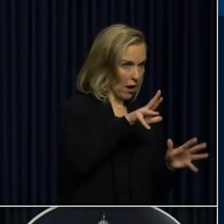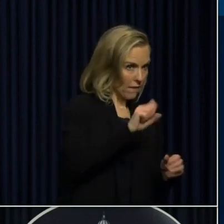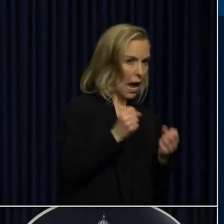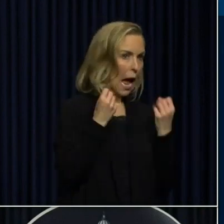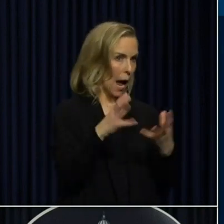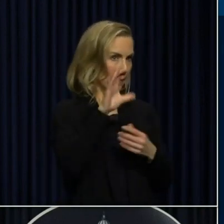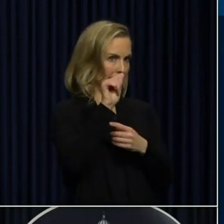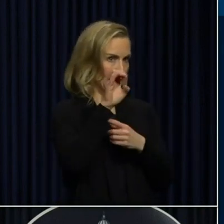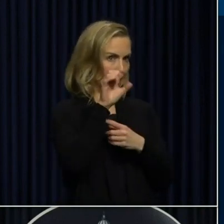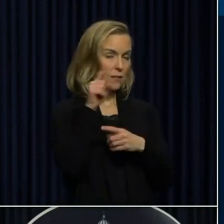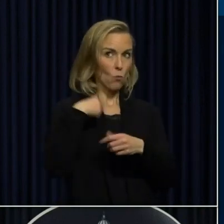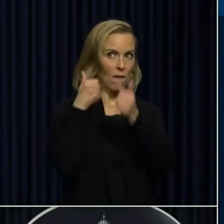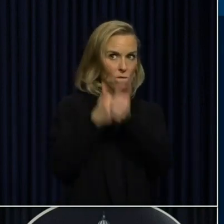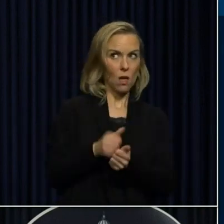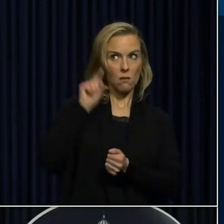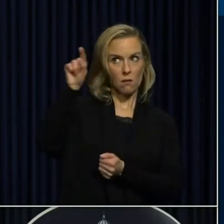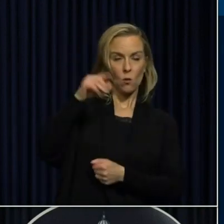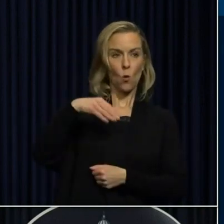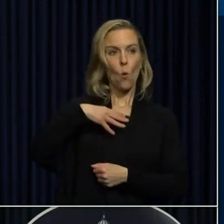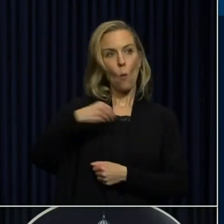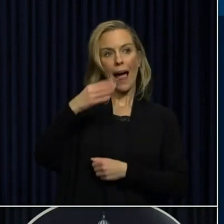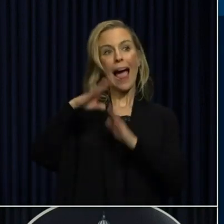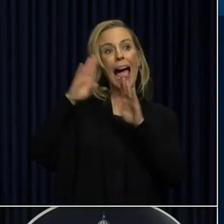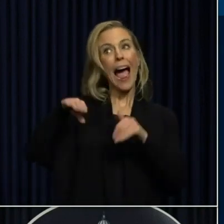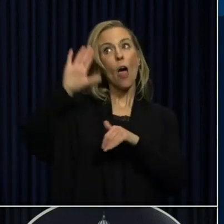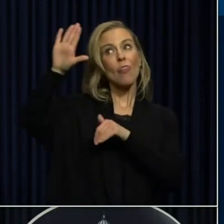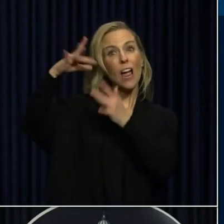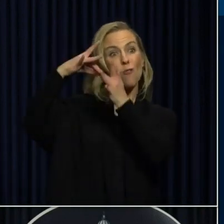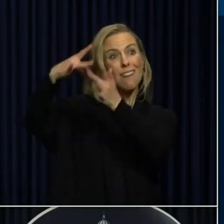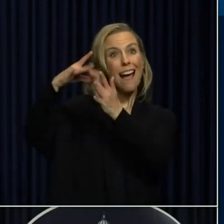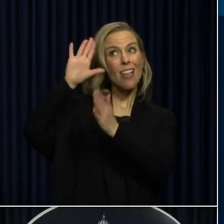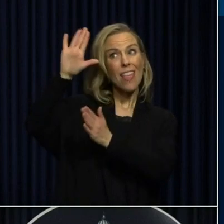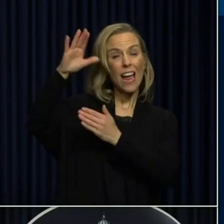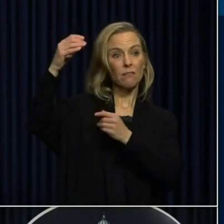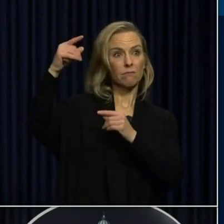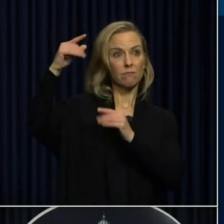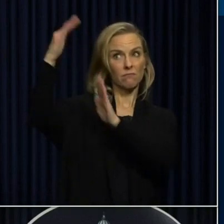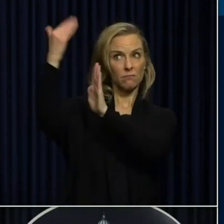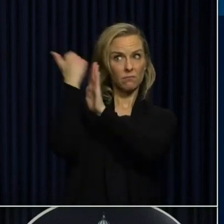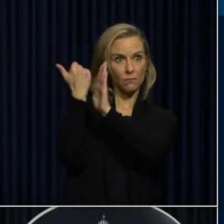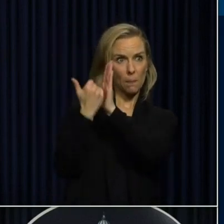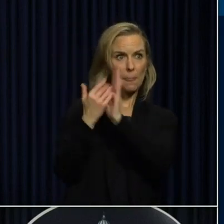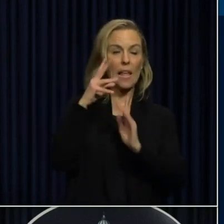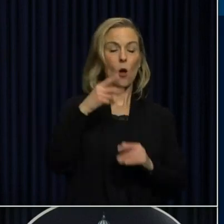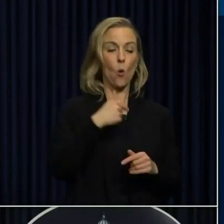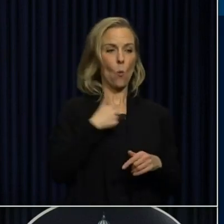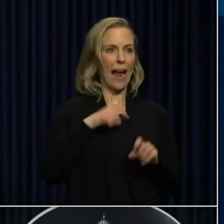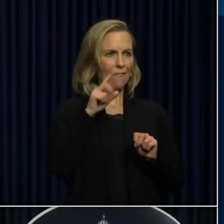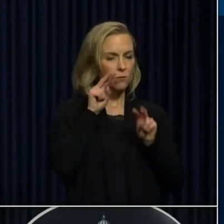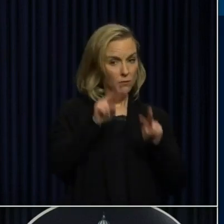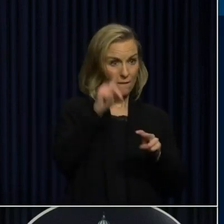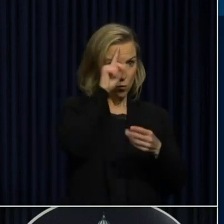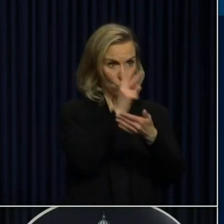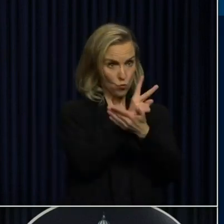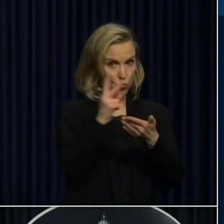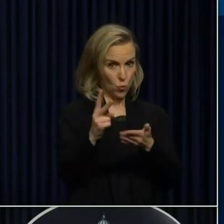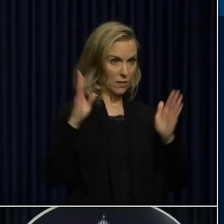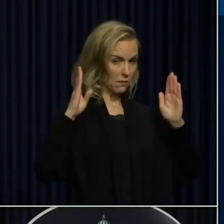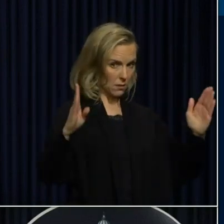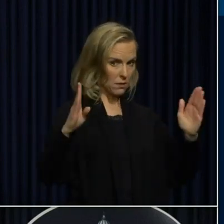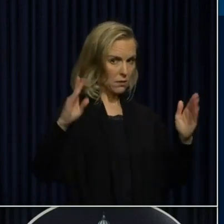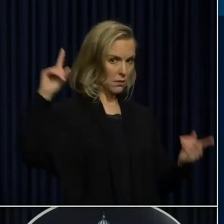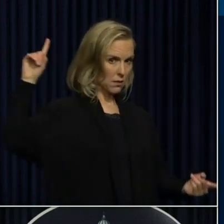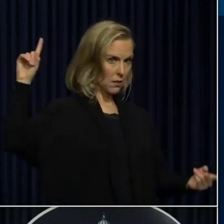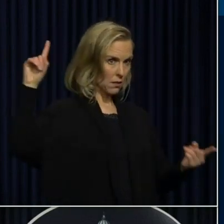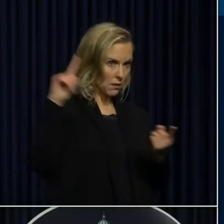that we are taking very seriously says we need to see a decrease for 2 weeks or a decrease in